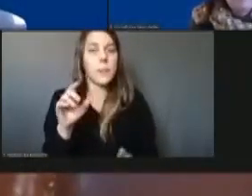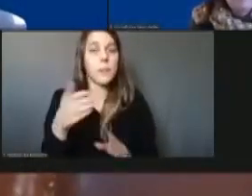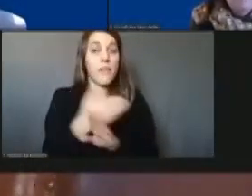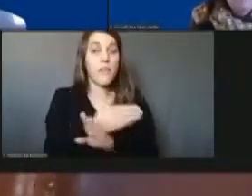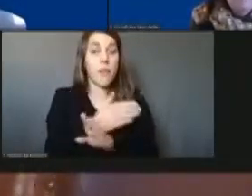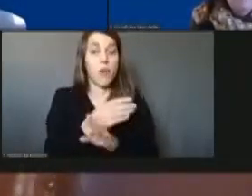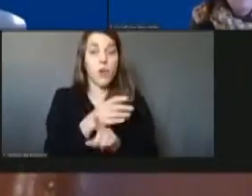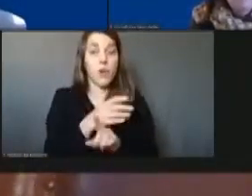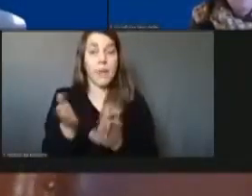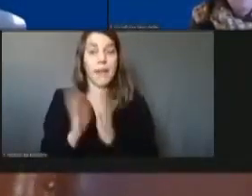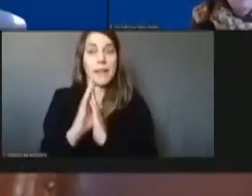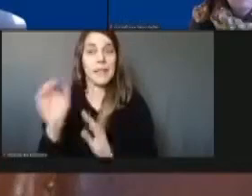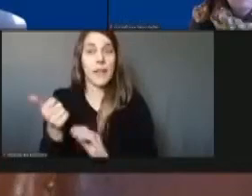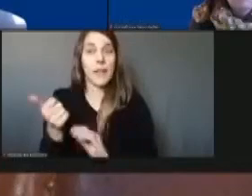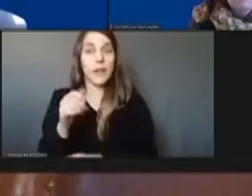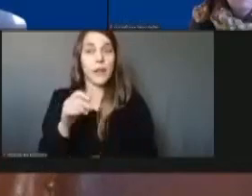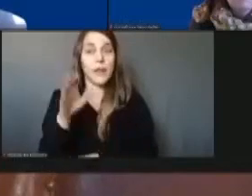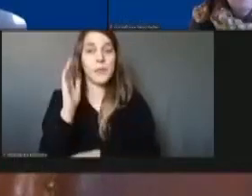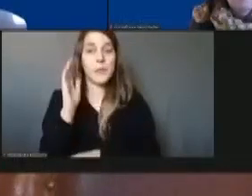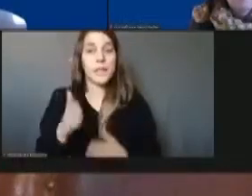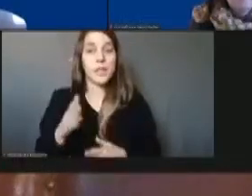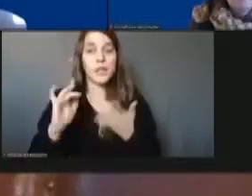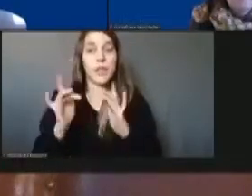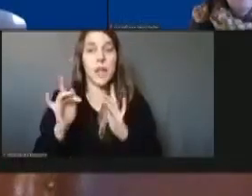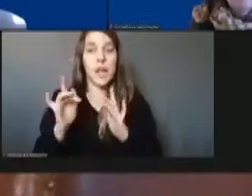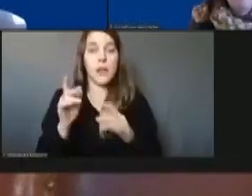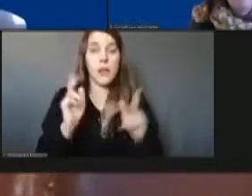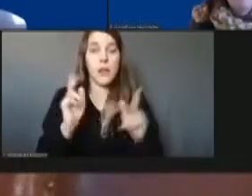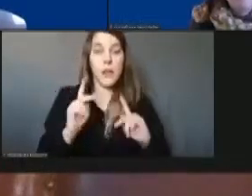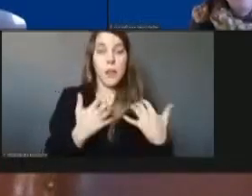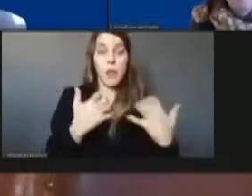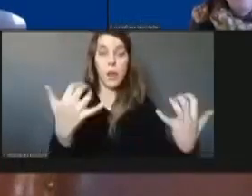audience that would like to make comment? Okay.